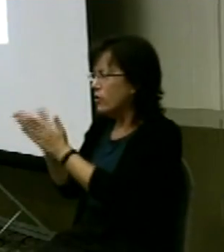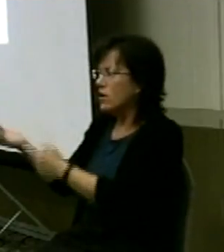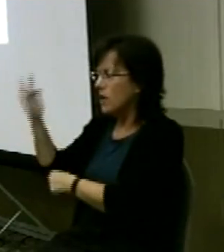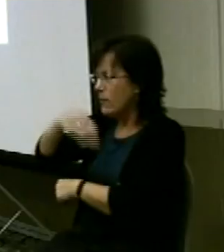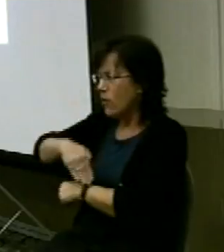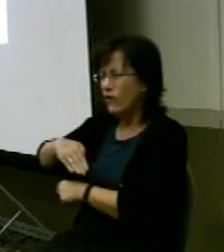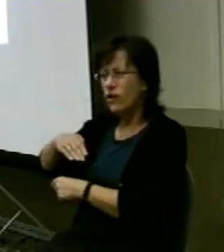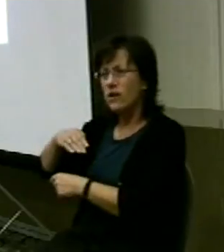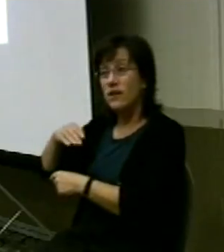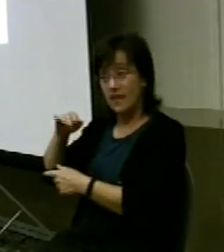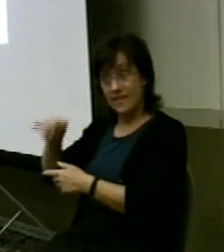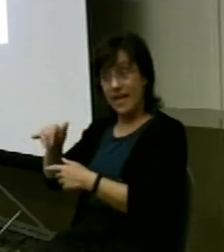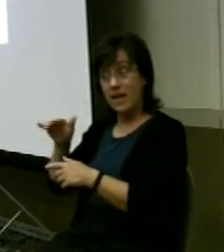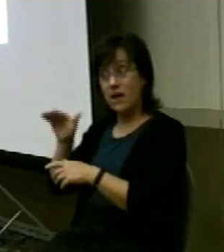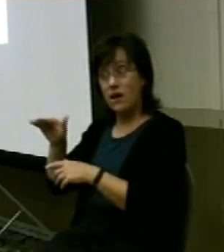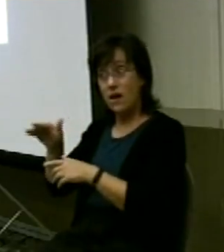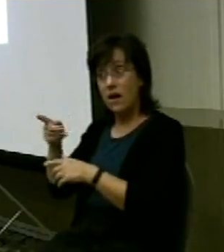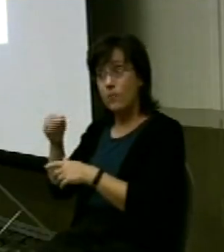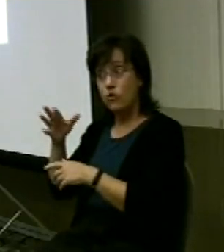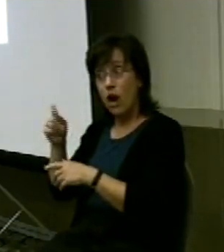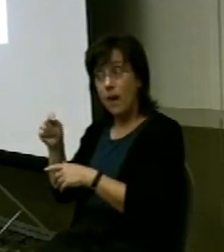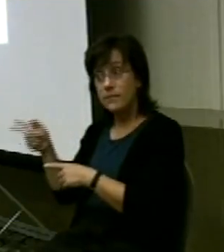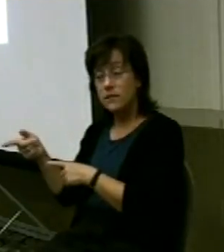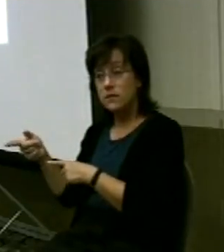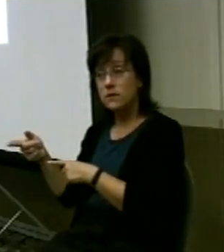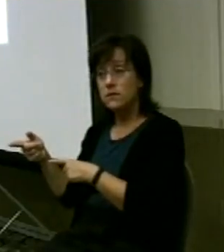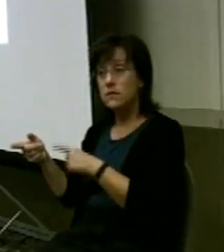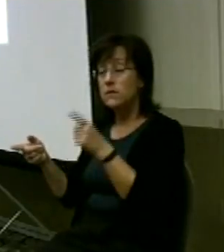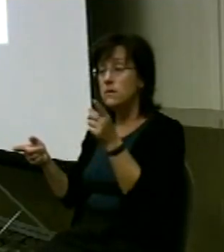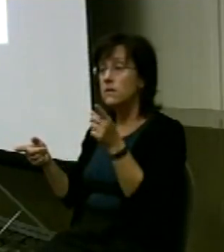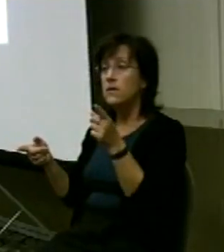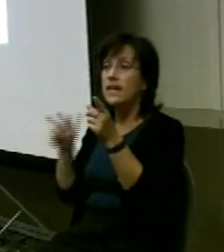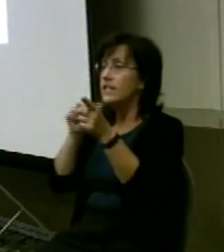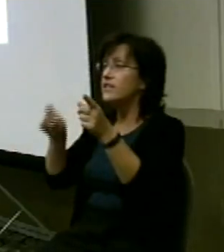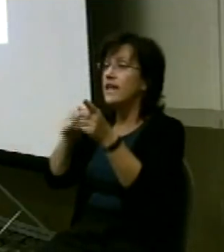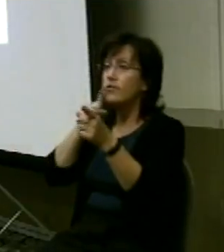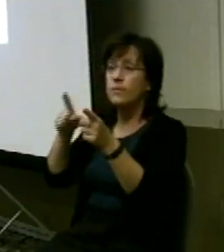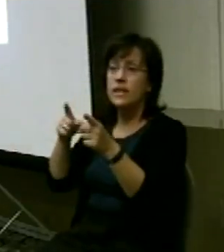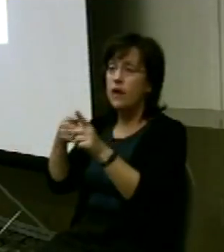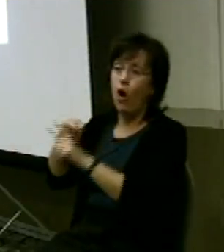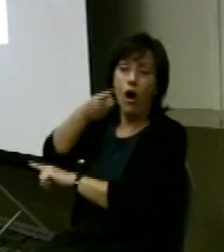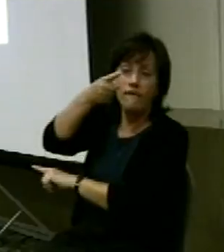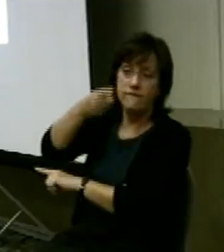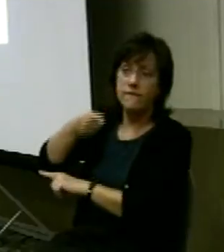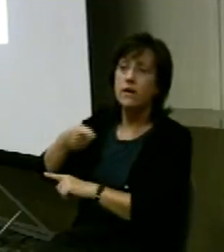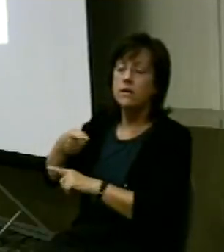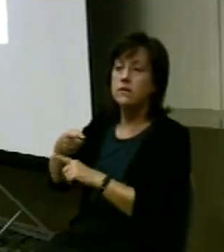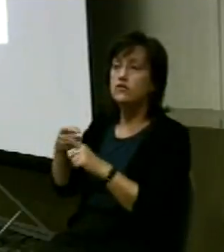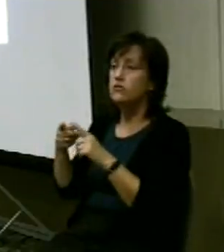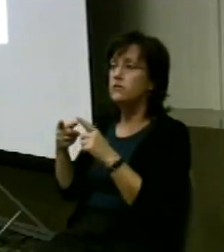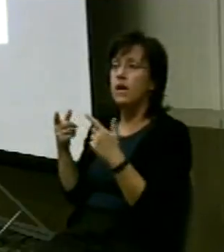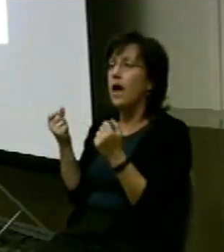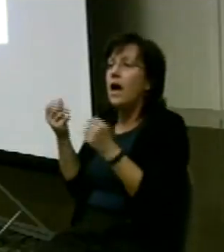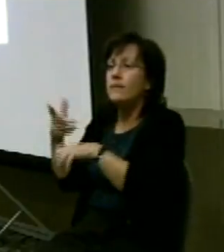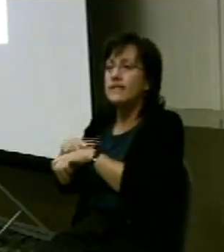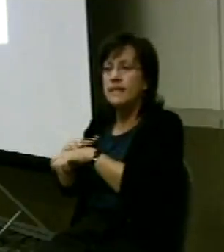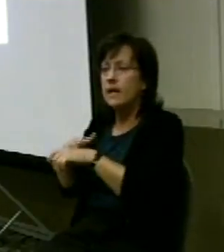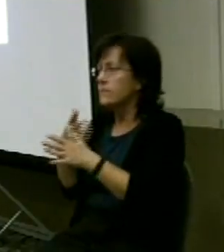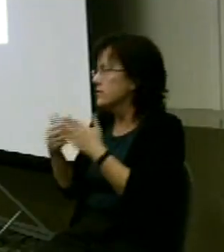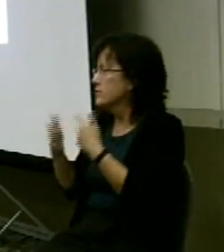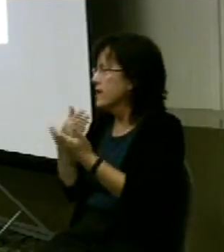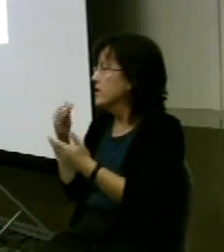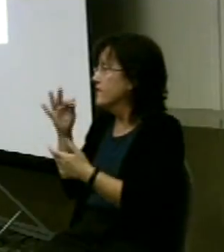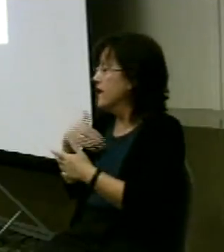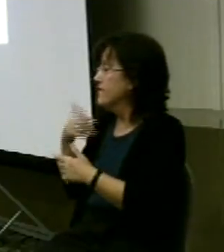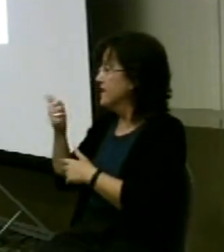prompt? Yes. So that's how you can get prompts with no time off task. True. I mean, if he had 10 prompts, doesn't